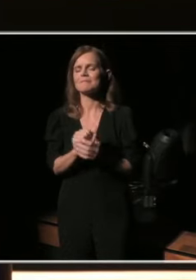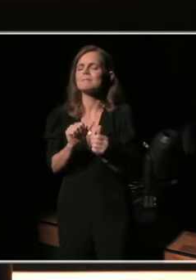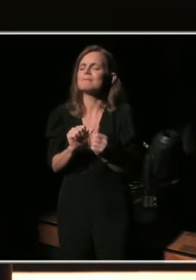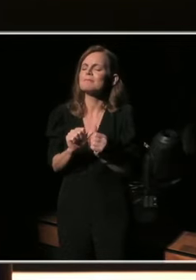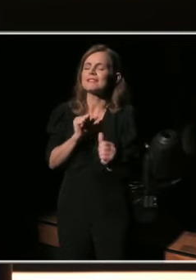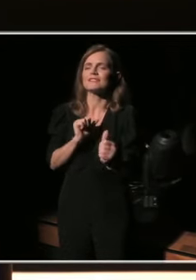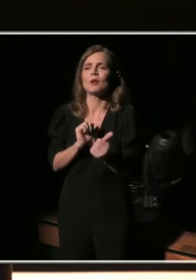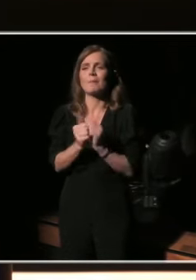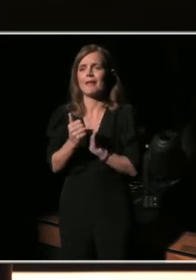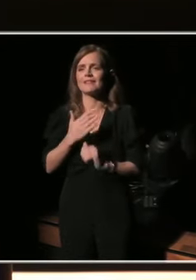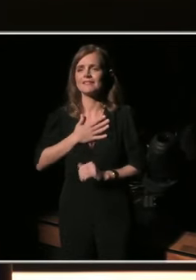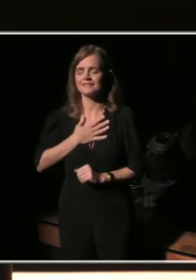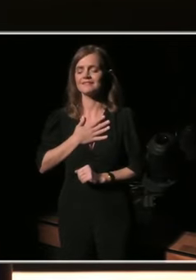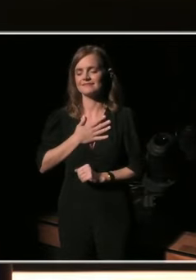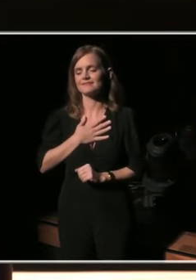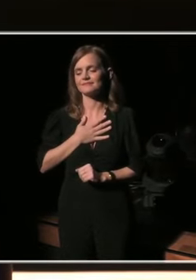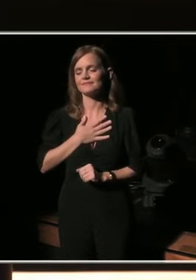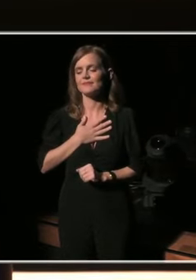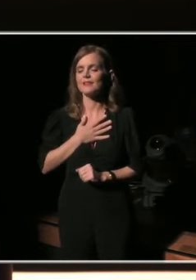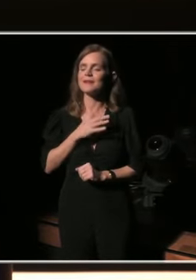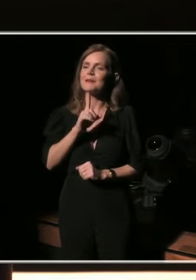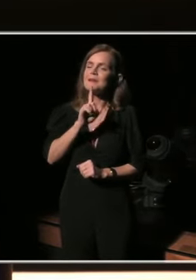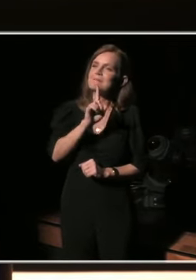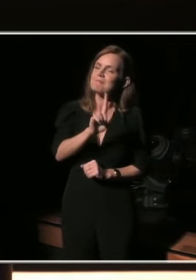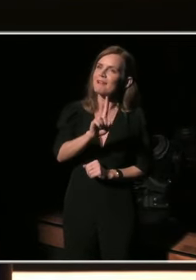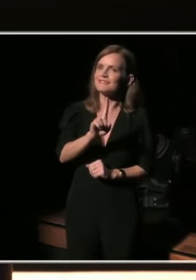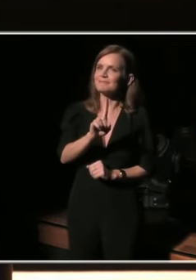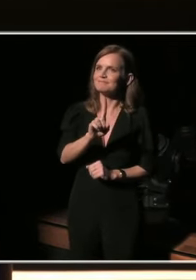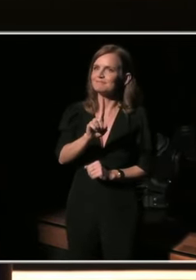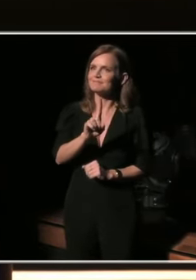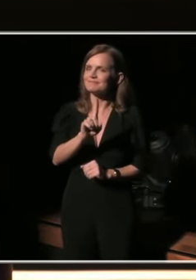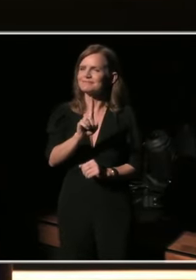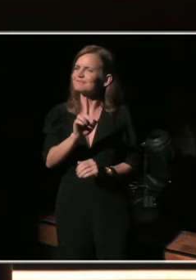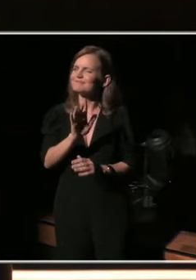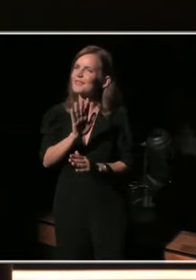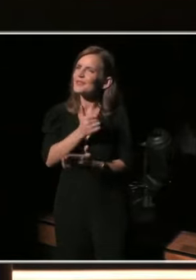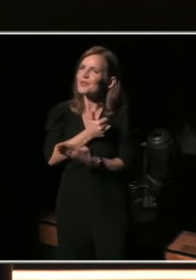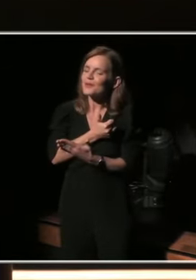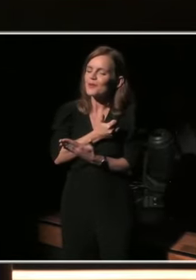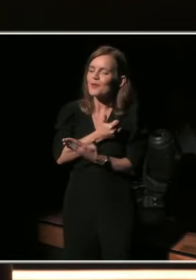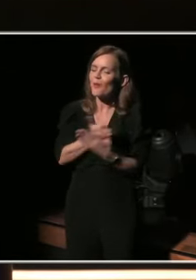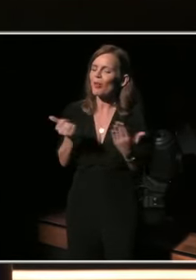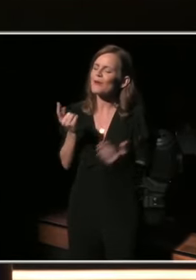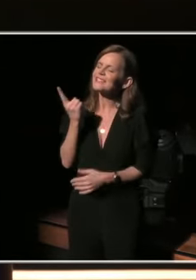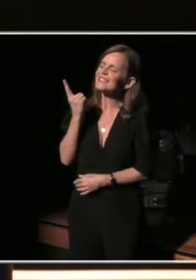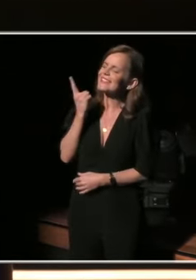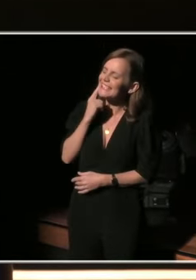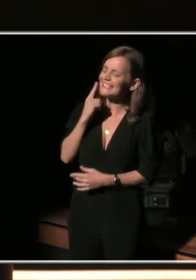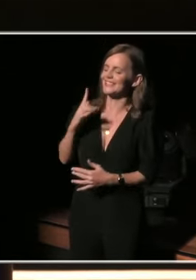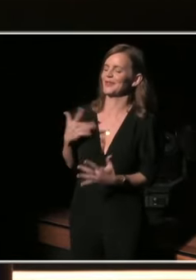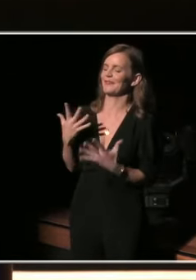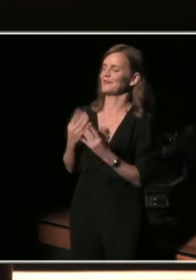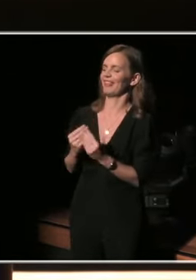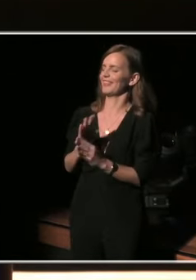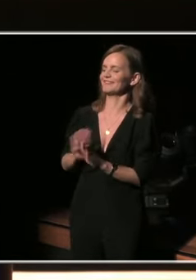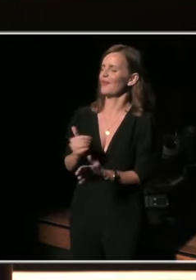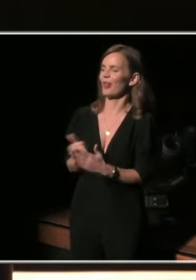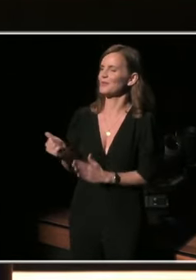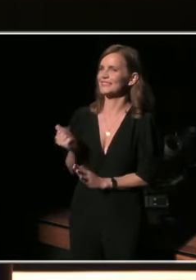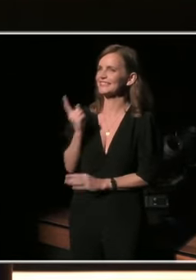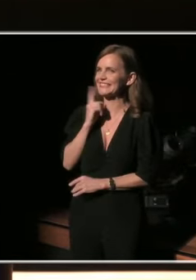best companion. But you know, he wasn't always easy to live with.